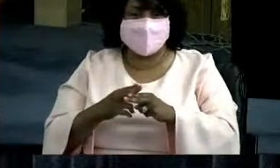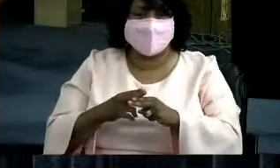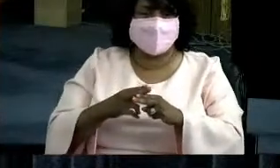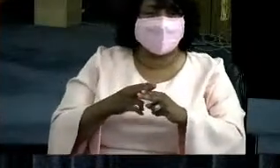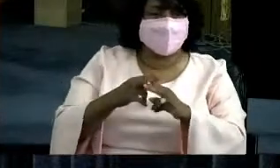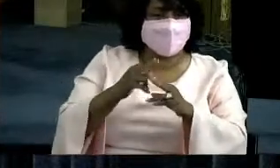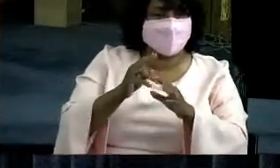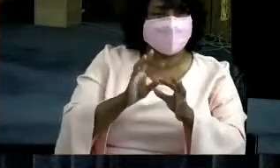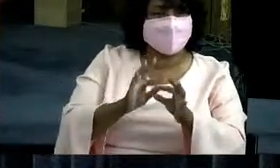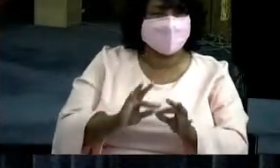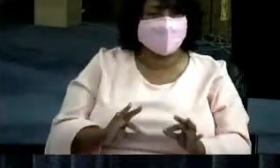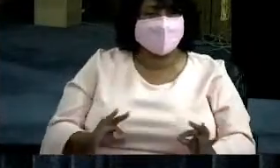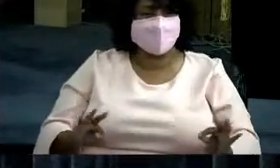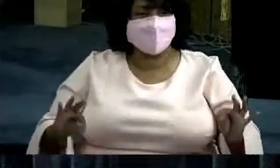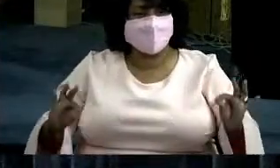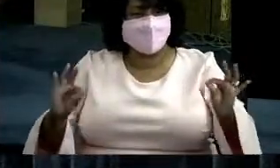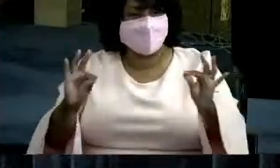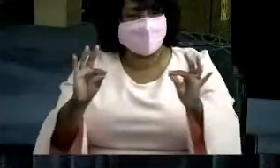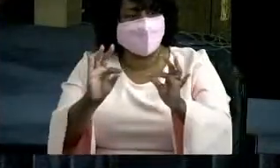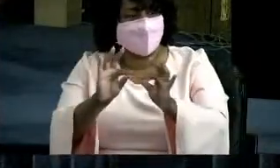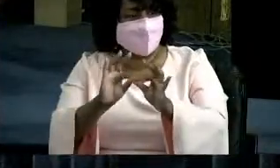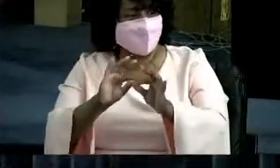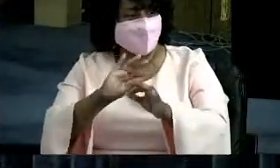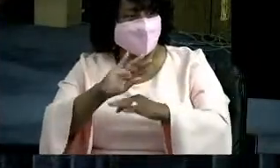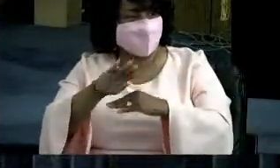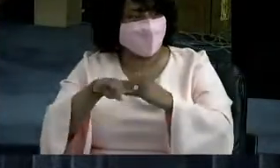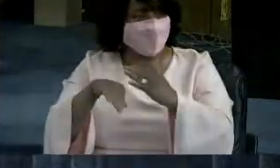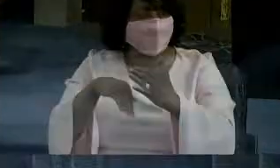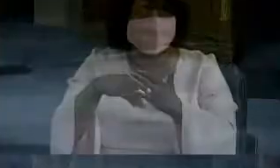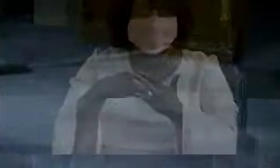You are worthy of all our